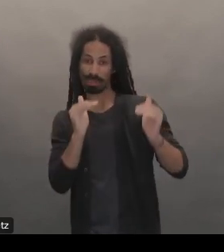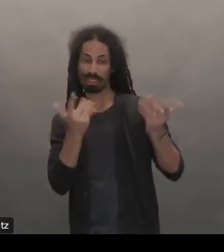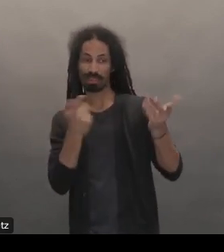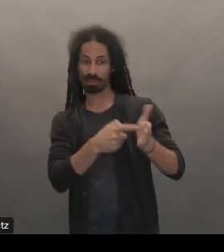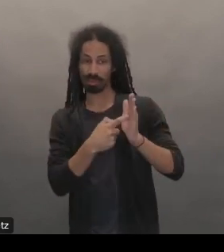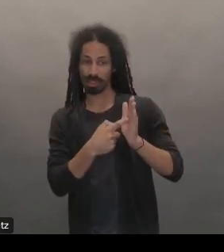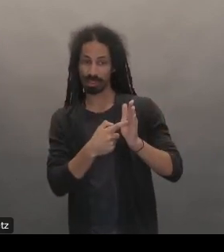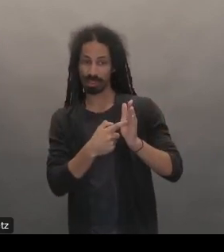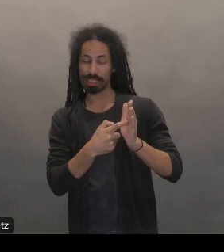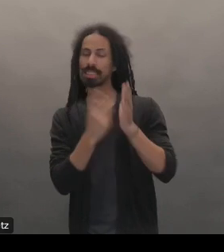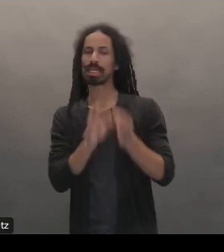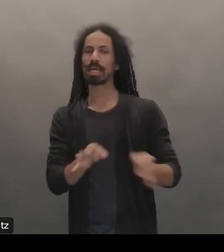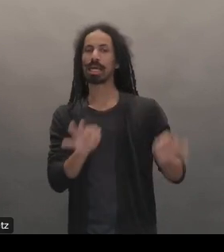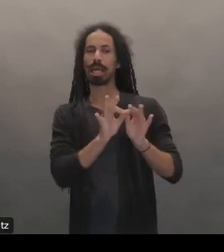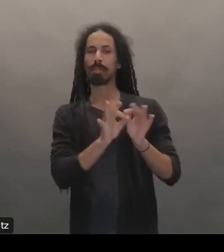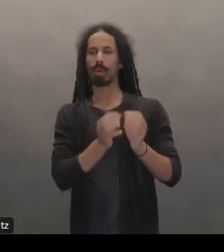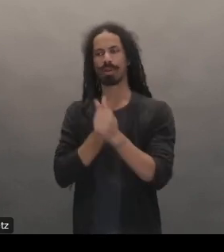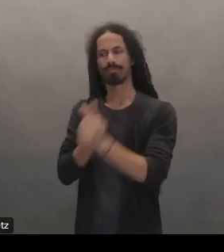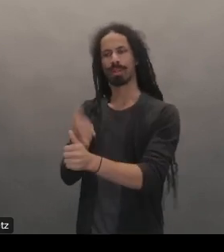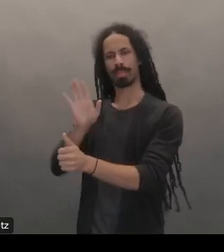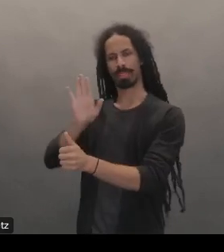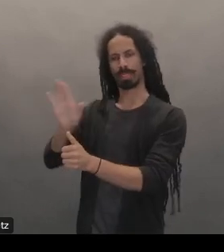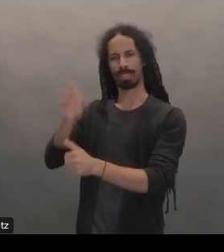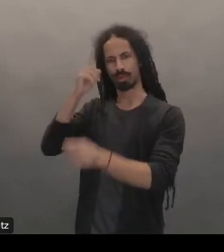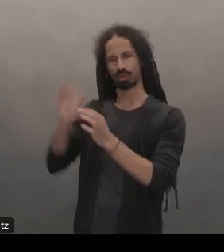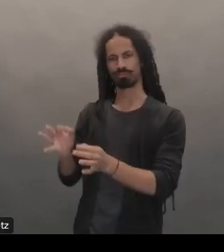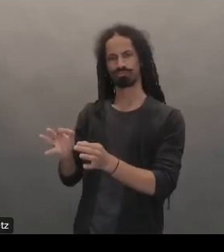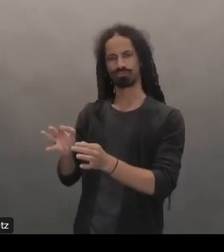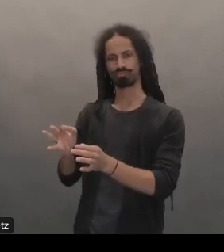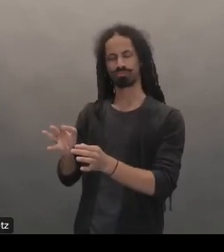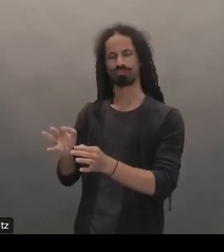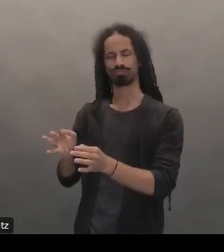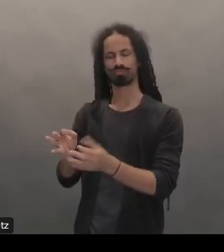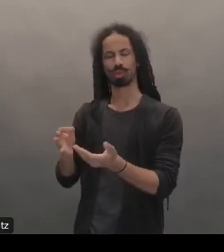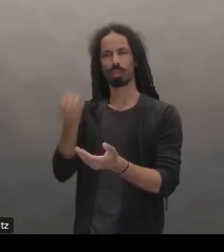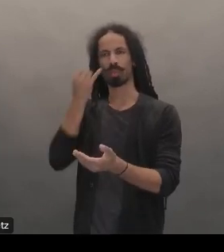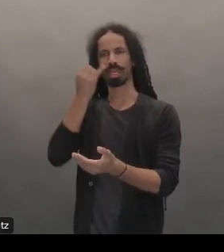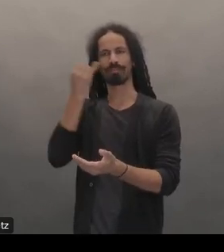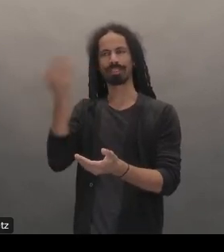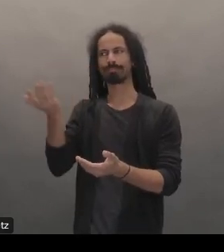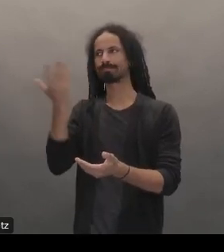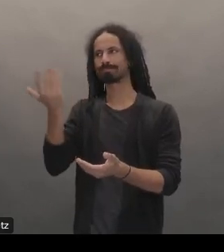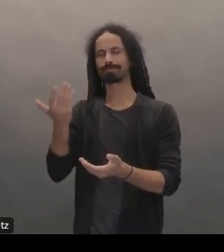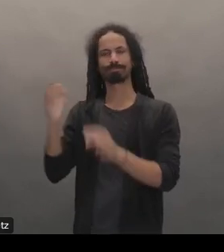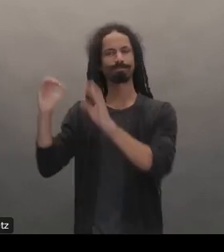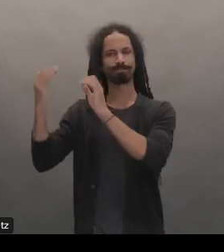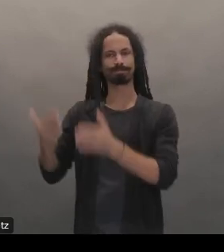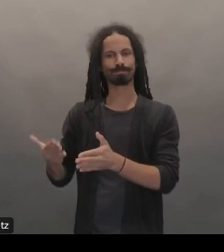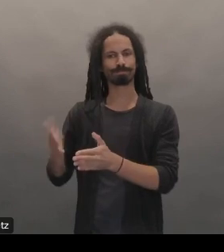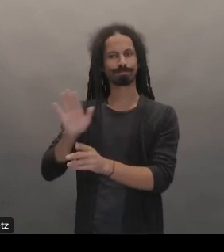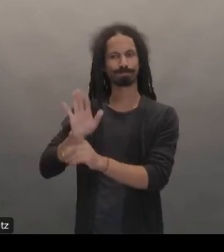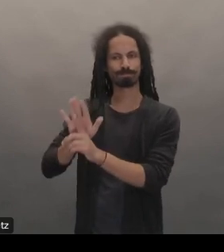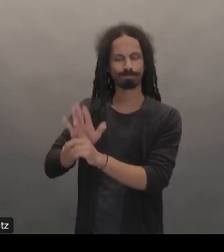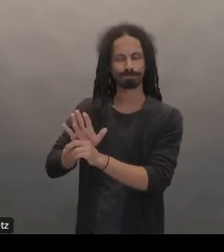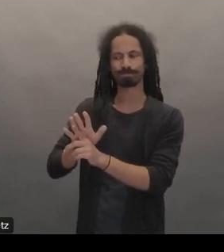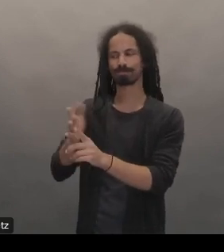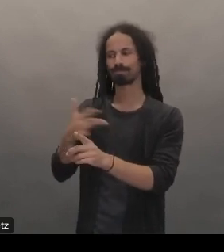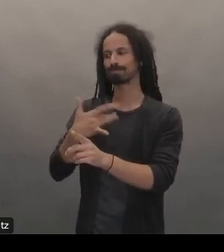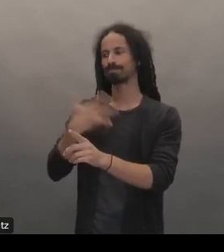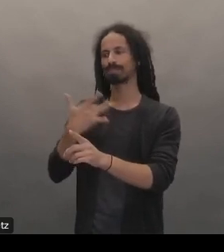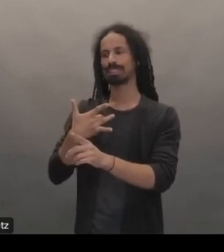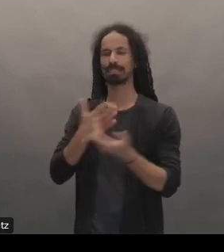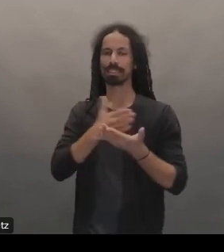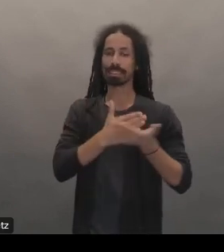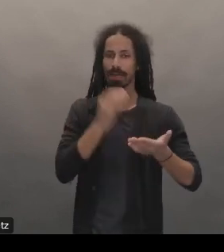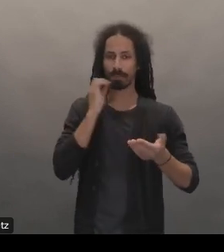follow your instructor's instructions. So for whatever reason, your instructor may feel in some of your courses or even for certain